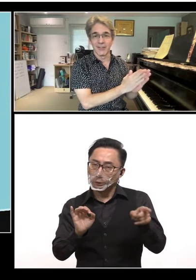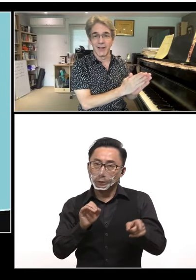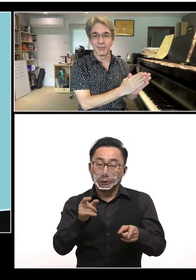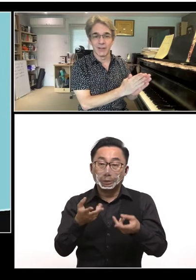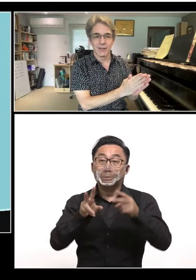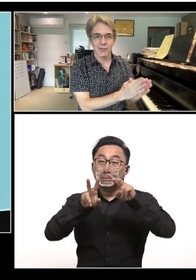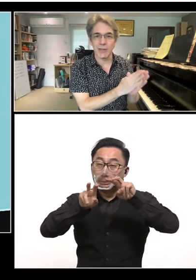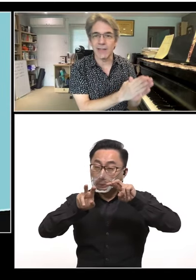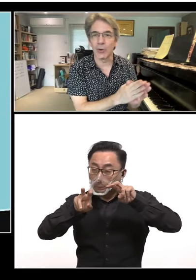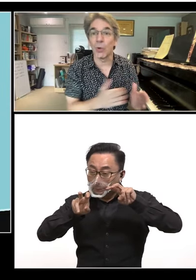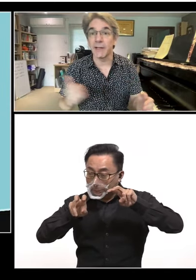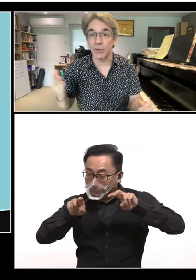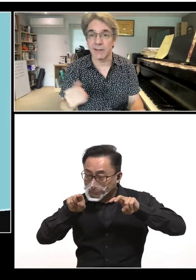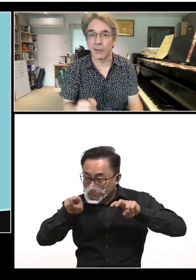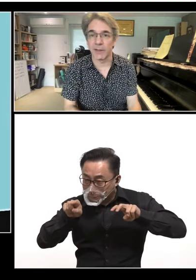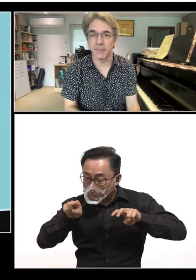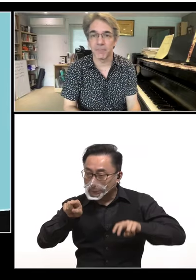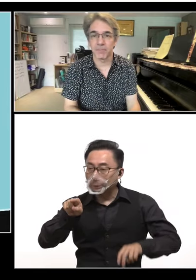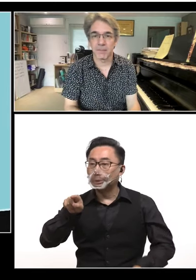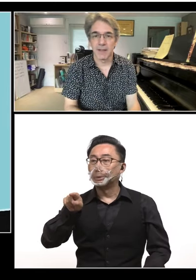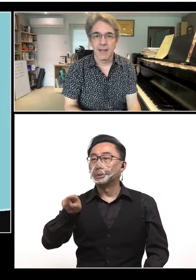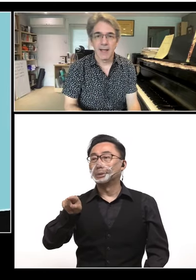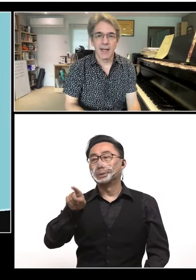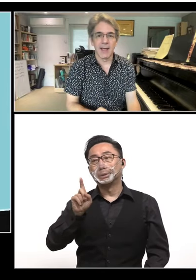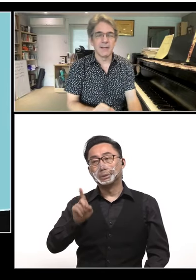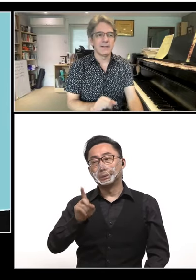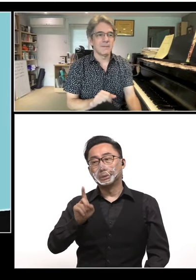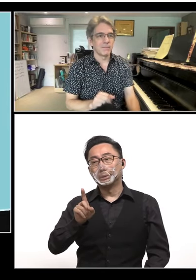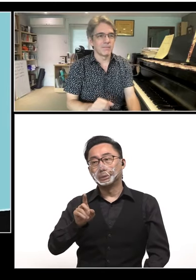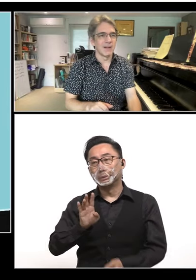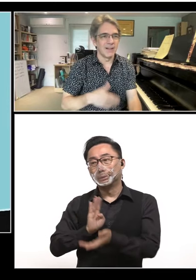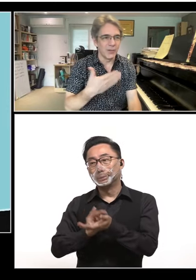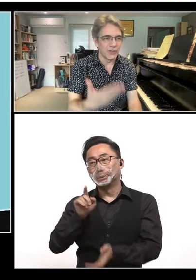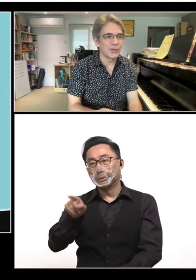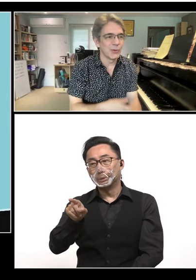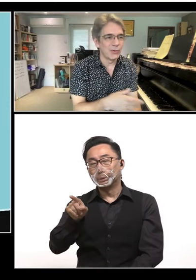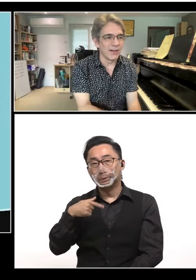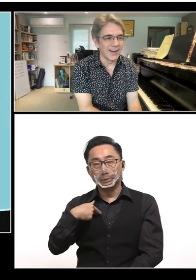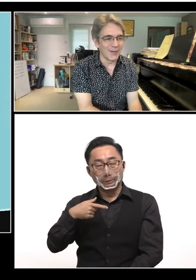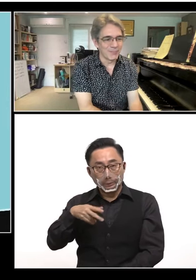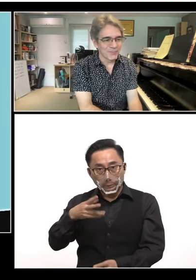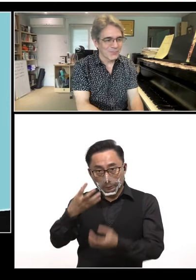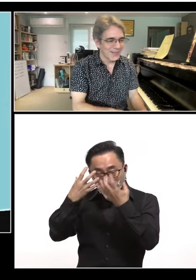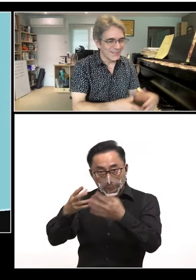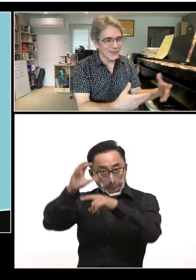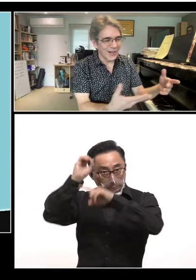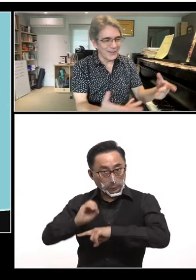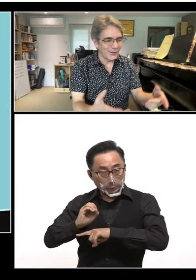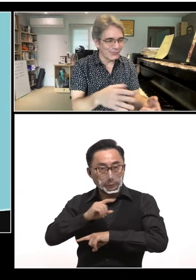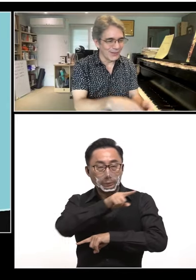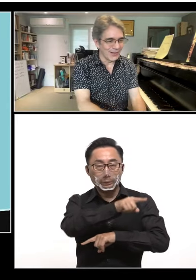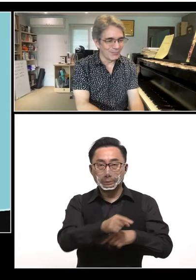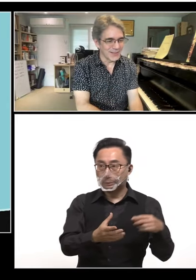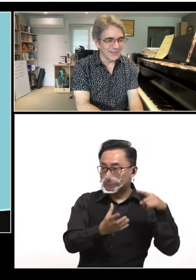down enough to hear what he was hearing. And it was through this kind